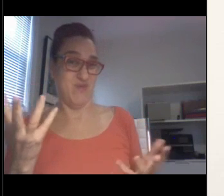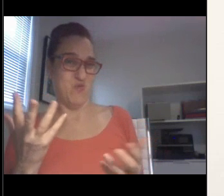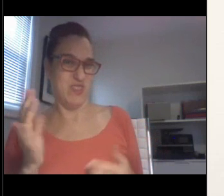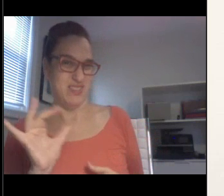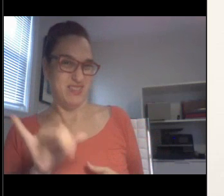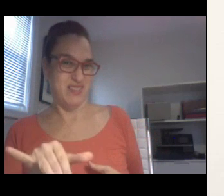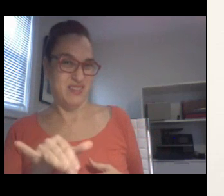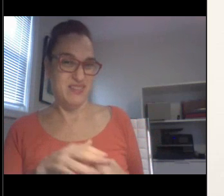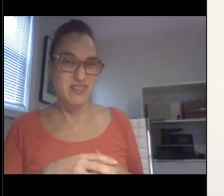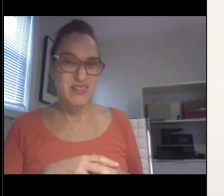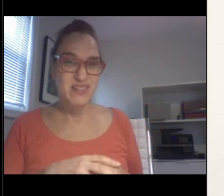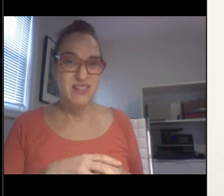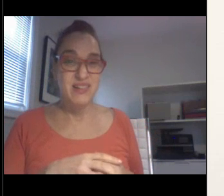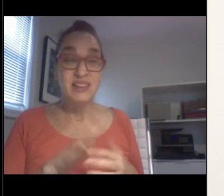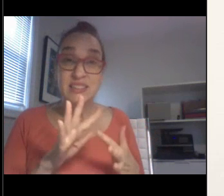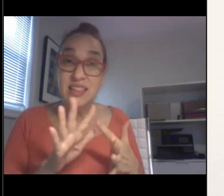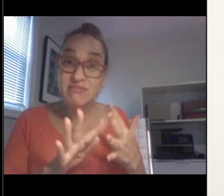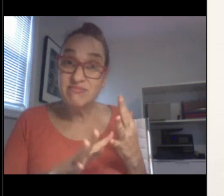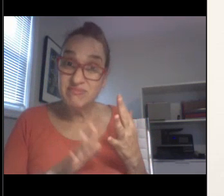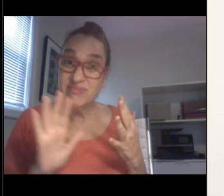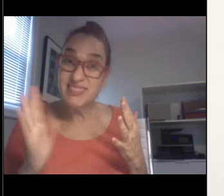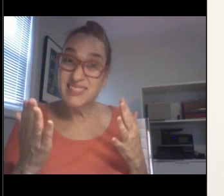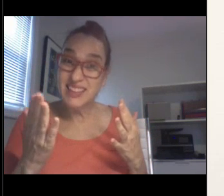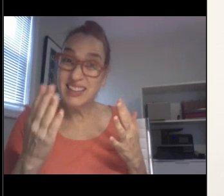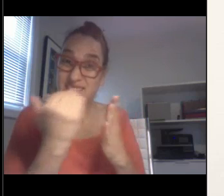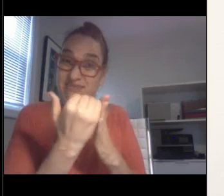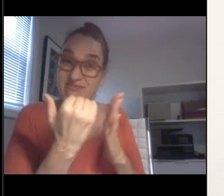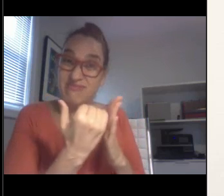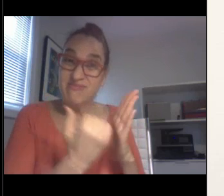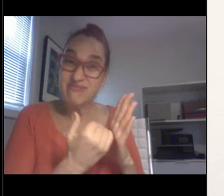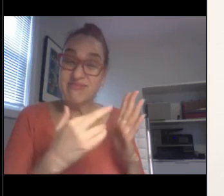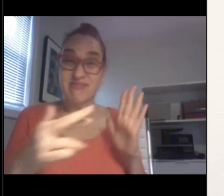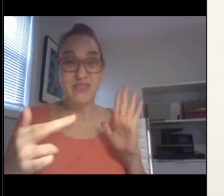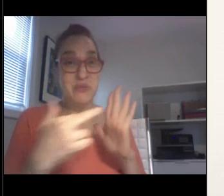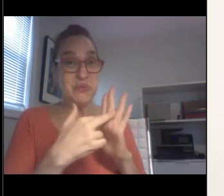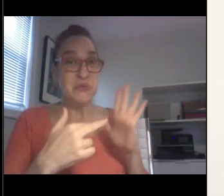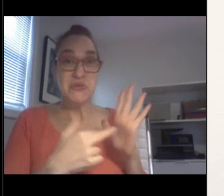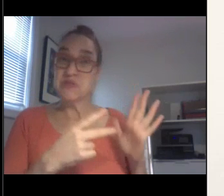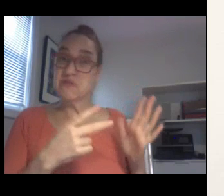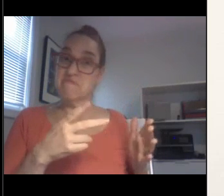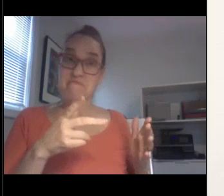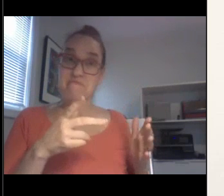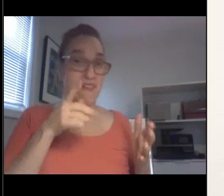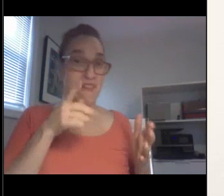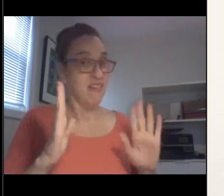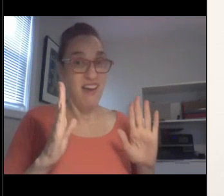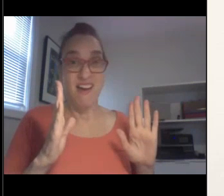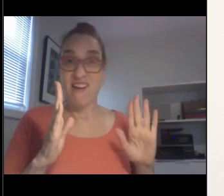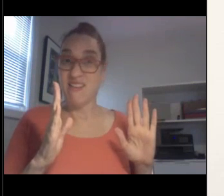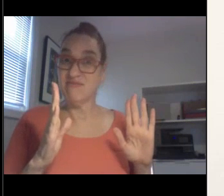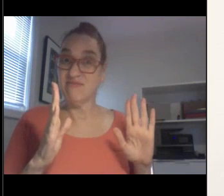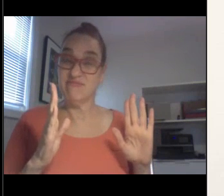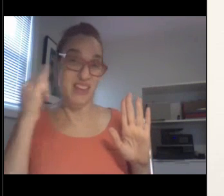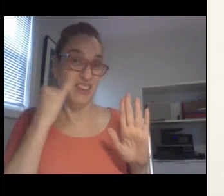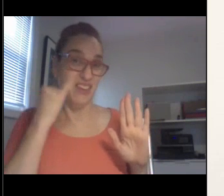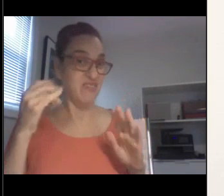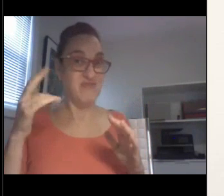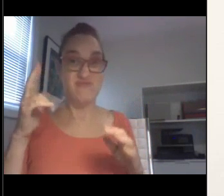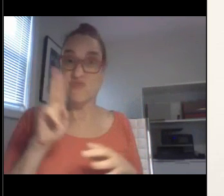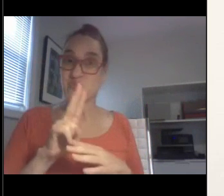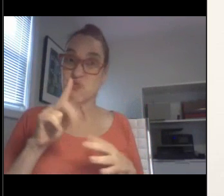the specific items that are selected, that are banned and prohibited from this establishment overlap with